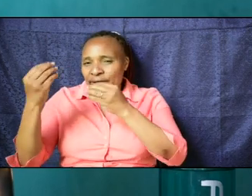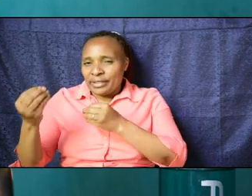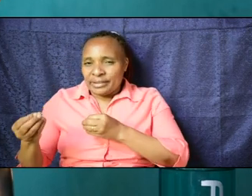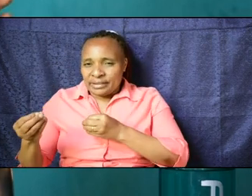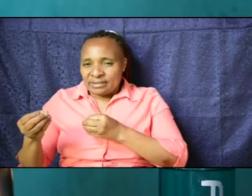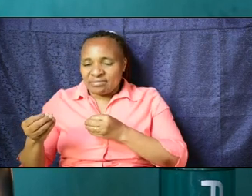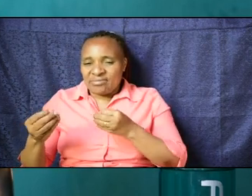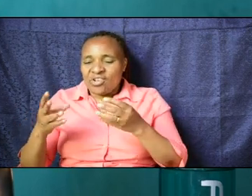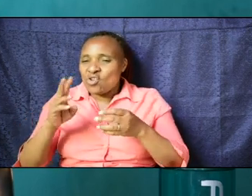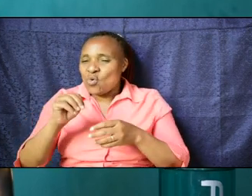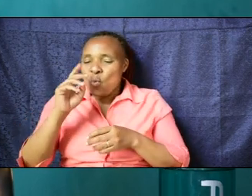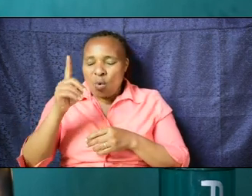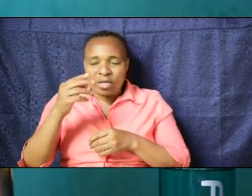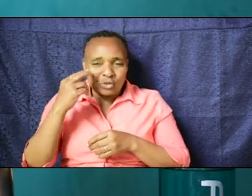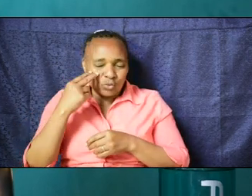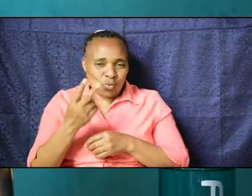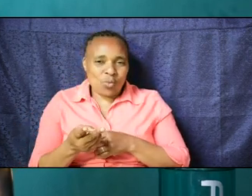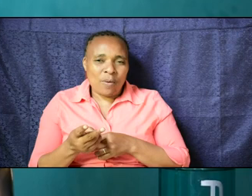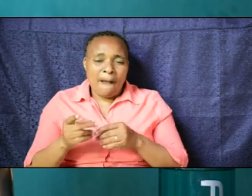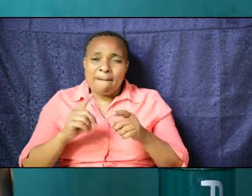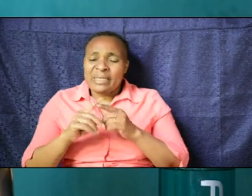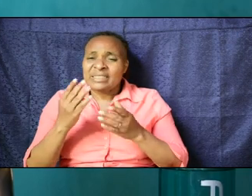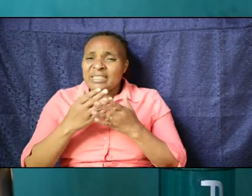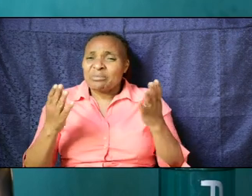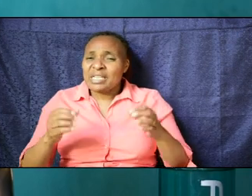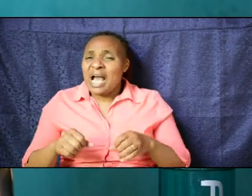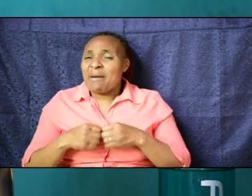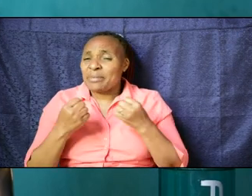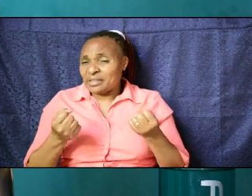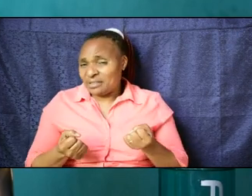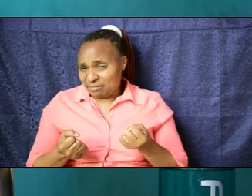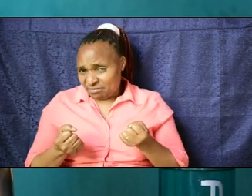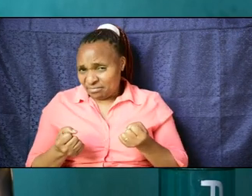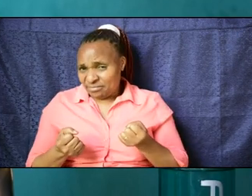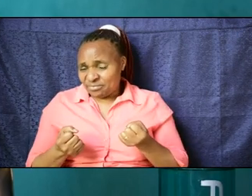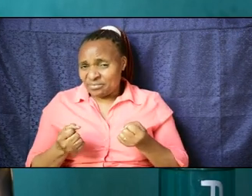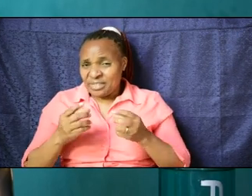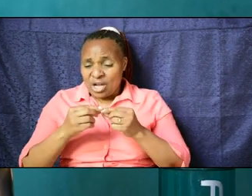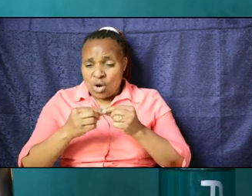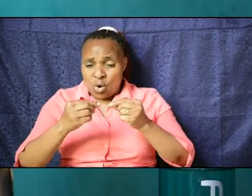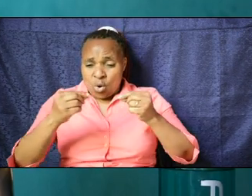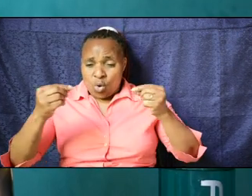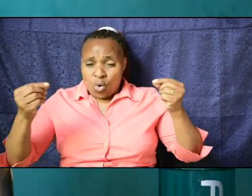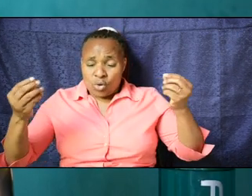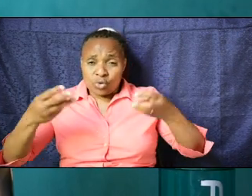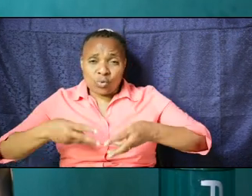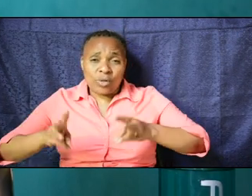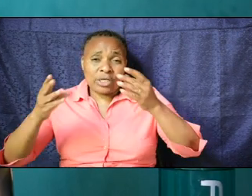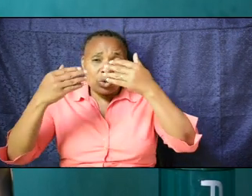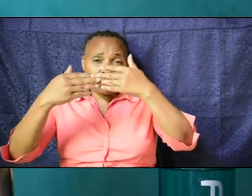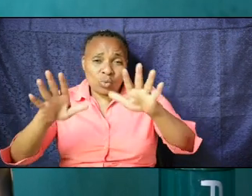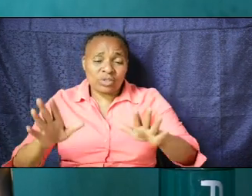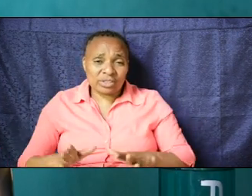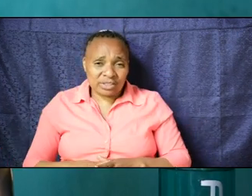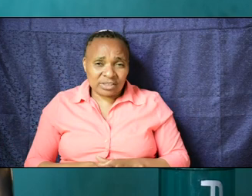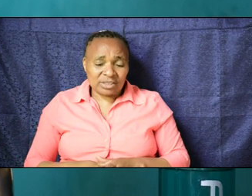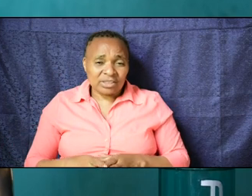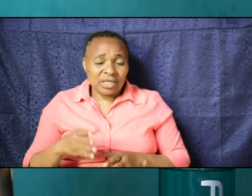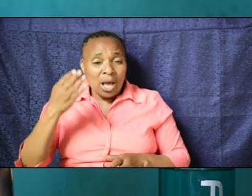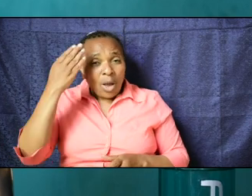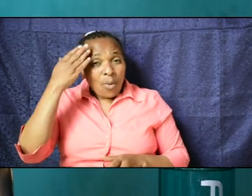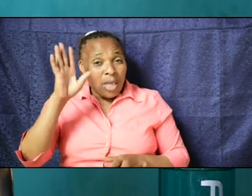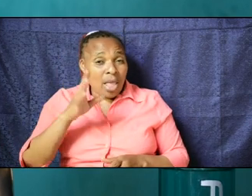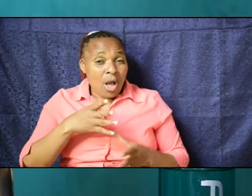just assumed no one saw them. But something funny happened. Along the way, they got lost. They did not know where they were